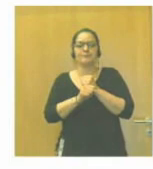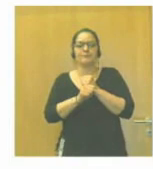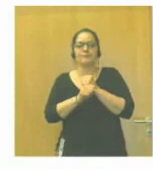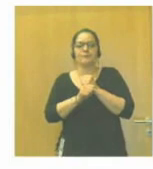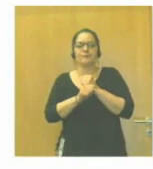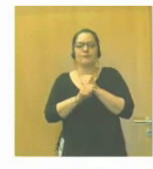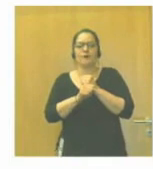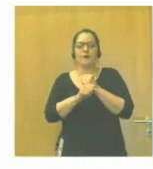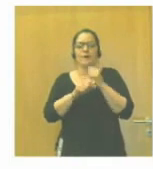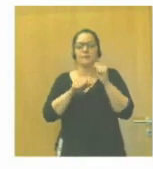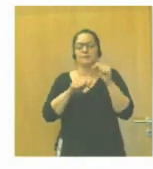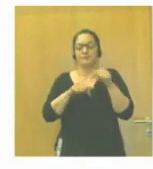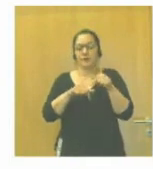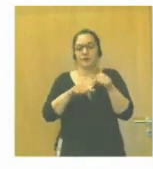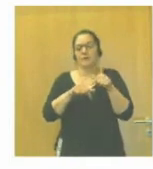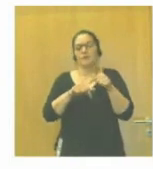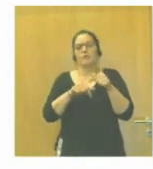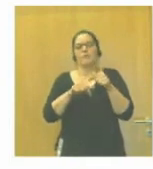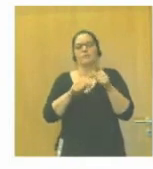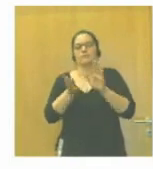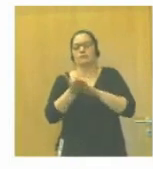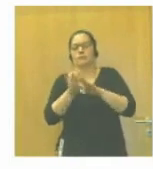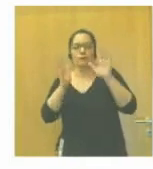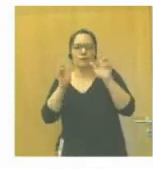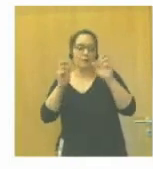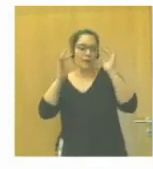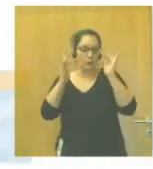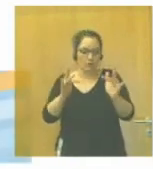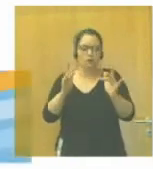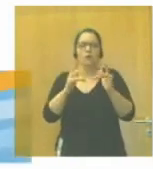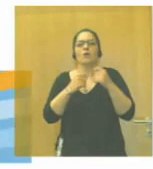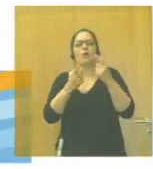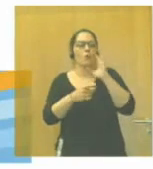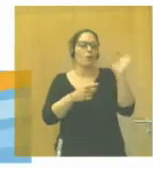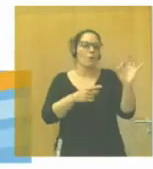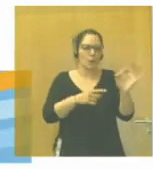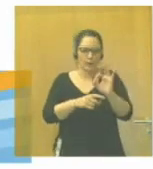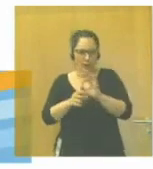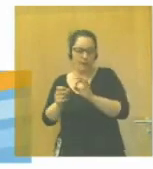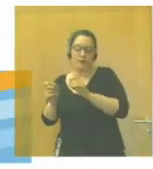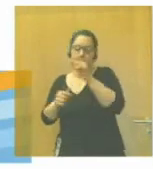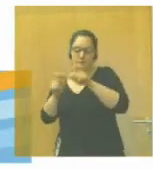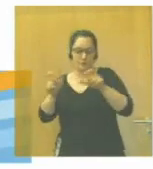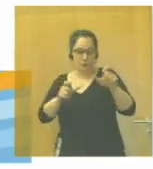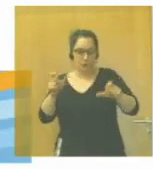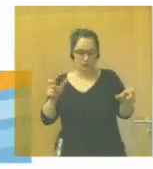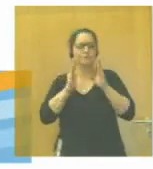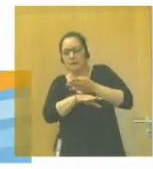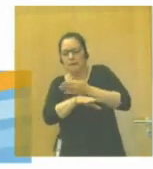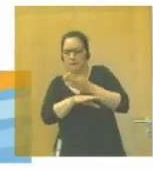opportunity, and suicide and mental health is a large part of our